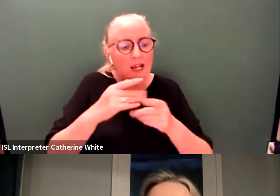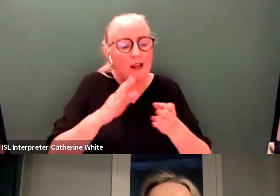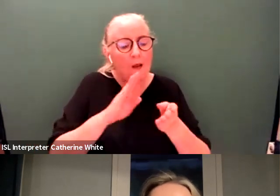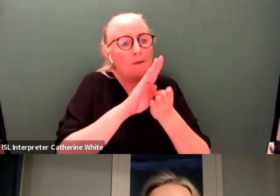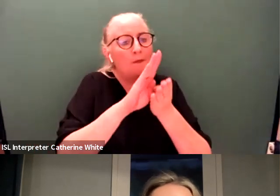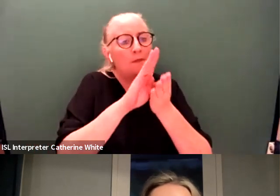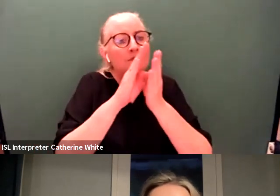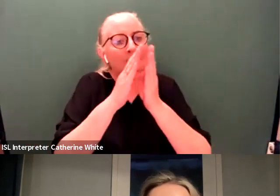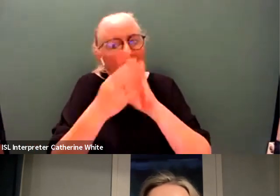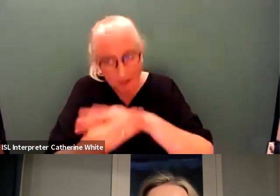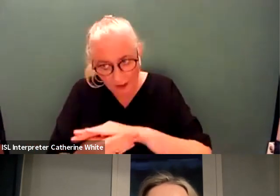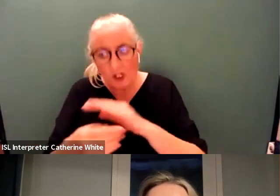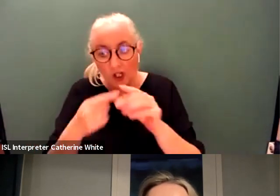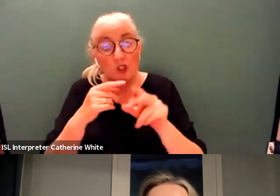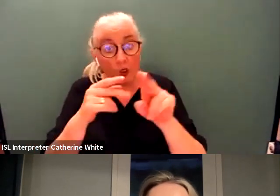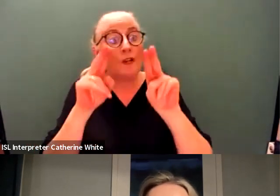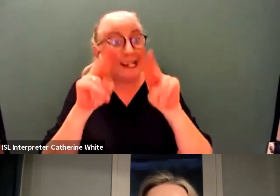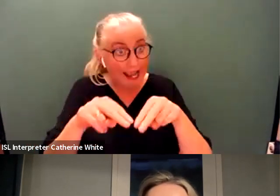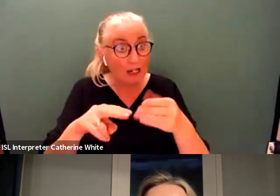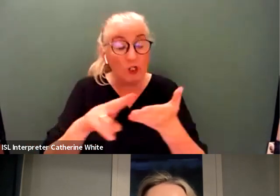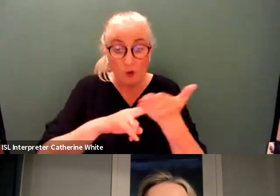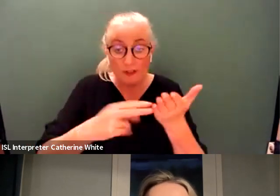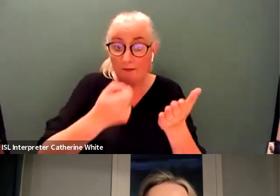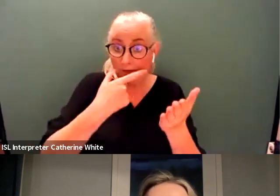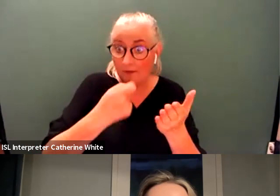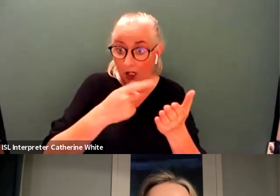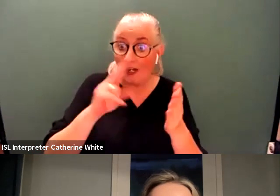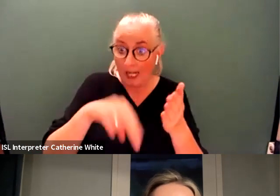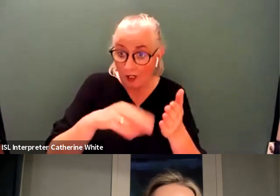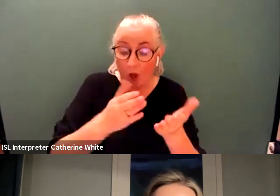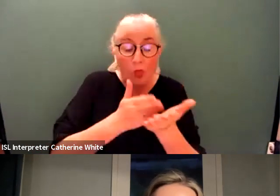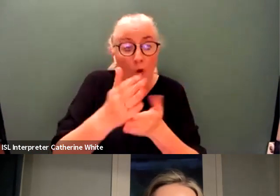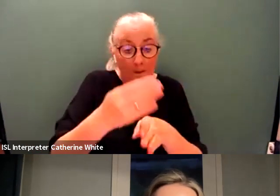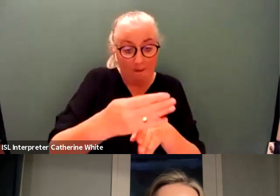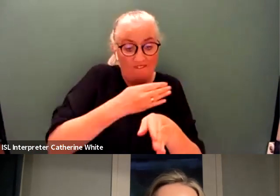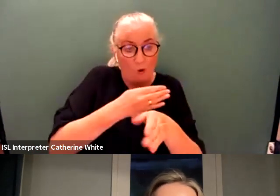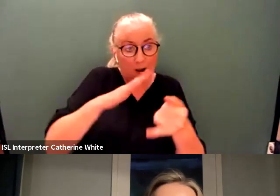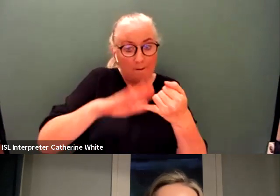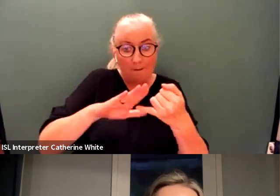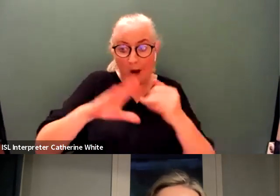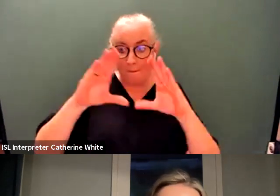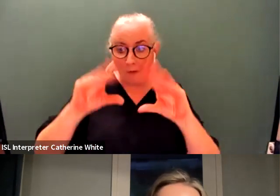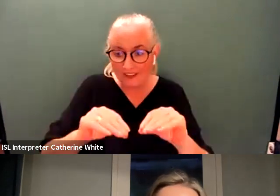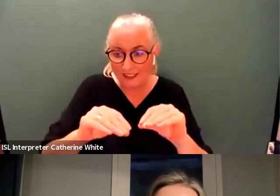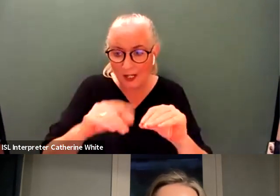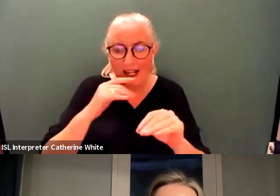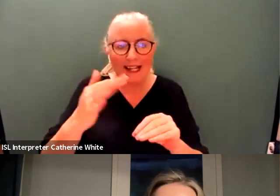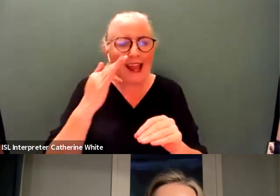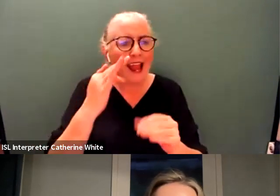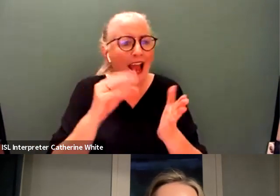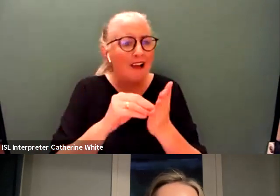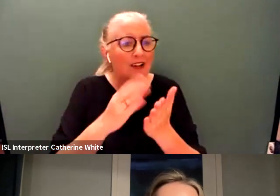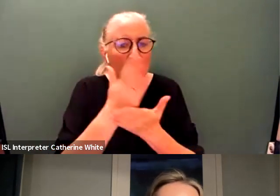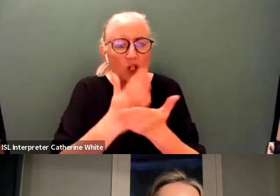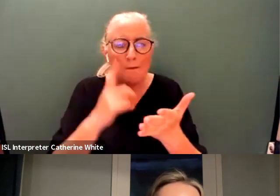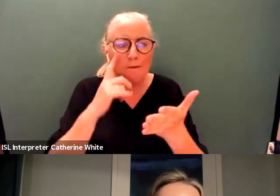bleed. You absolutely can, and loads of women really benefit from it in the perimenopause, because as women have said this evening, or some of the speakers, sorry, have said this